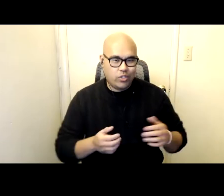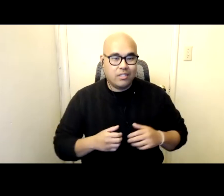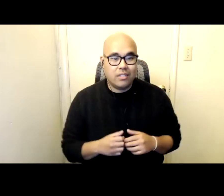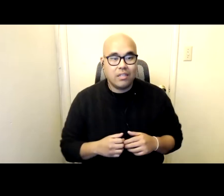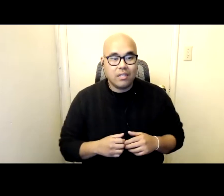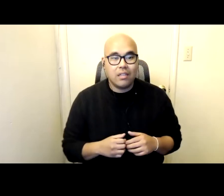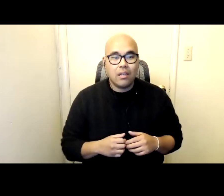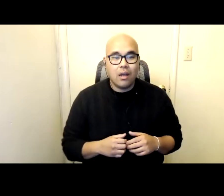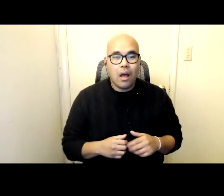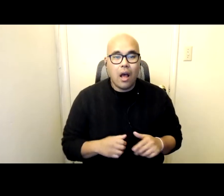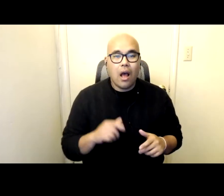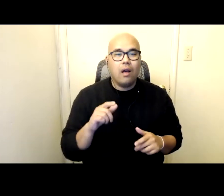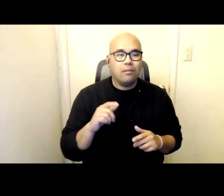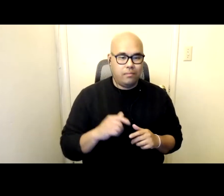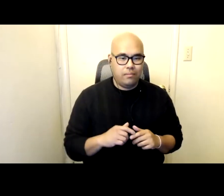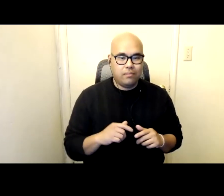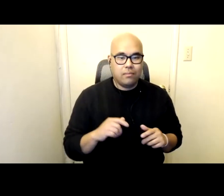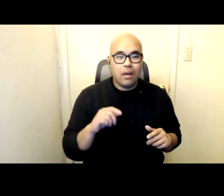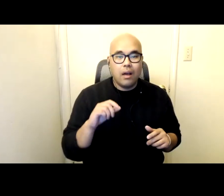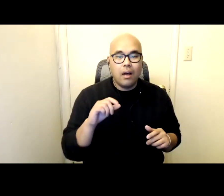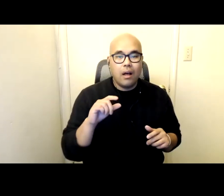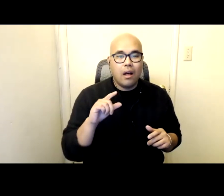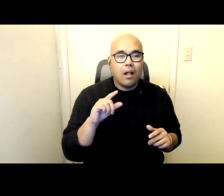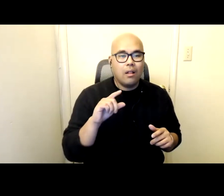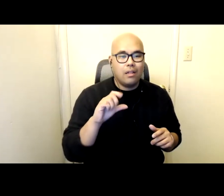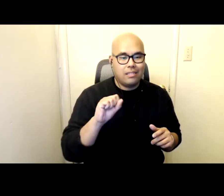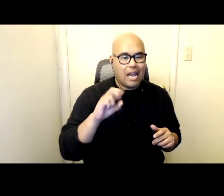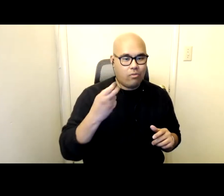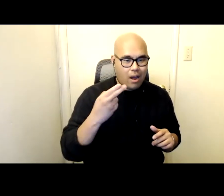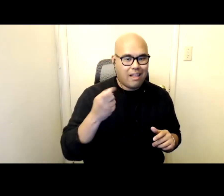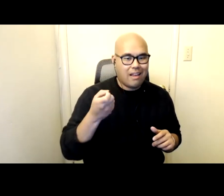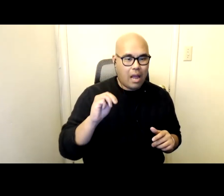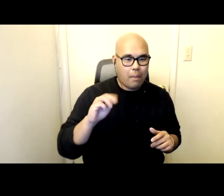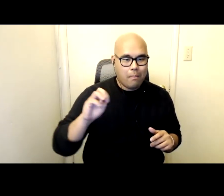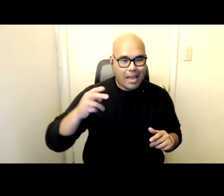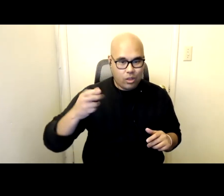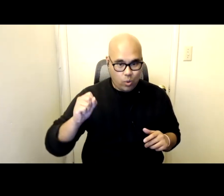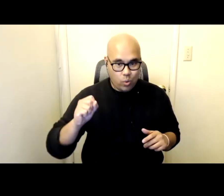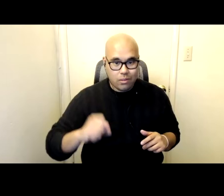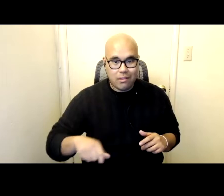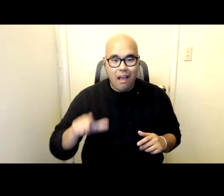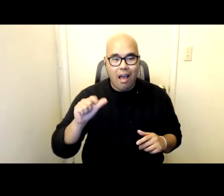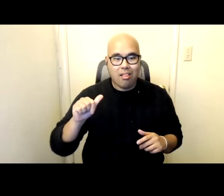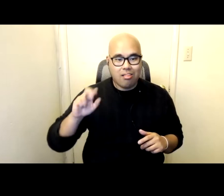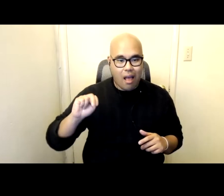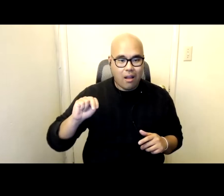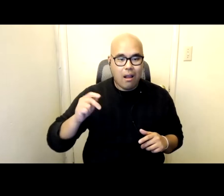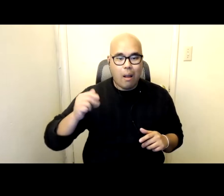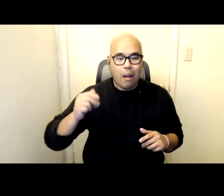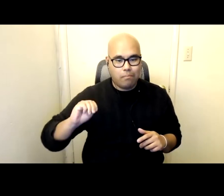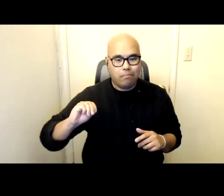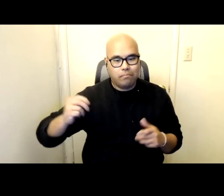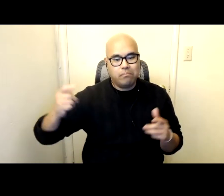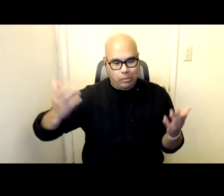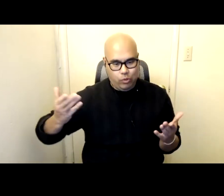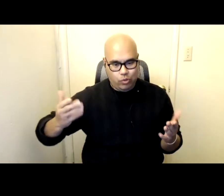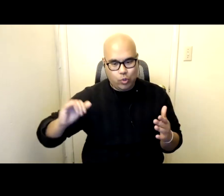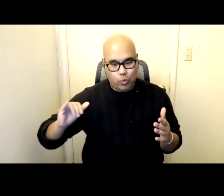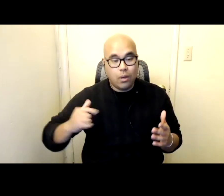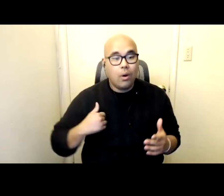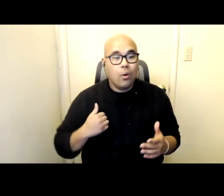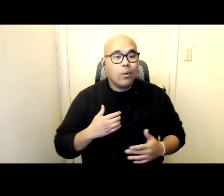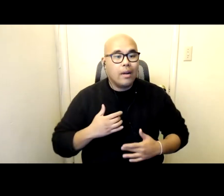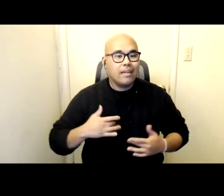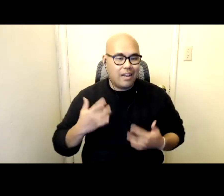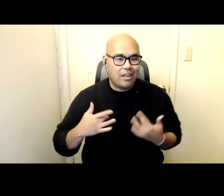Lan Samantha Chang and Sarah Thankam Mathews, celebrating Sam's new novel, The Family Chao. We are so excited to